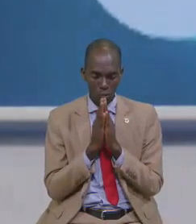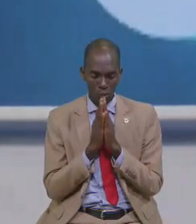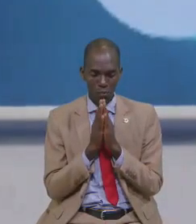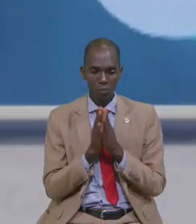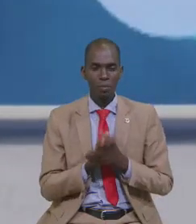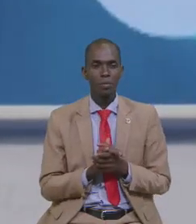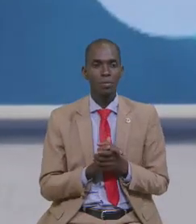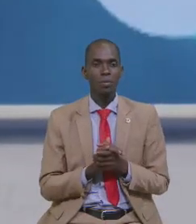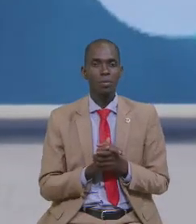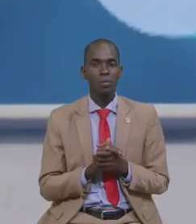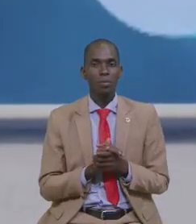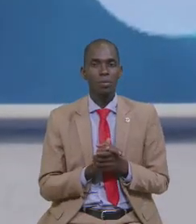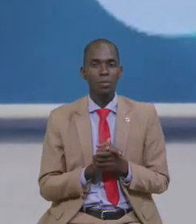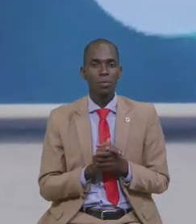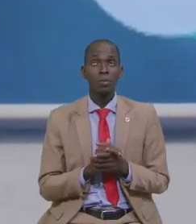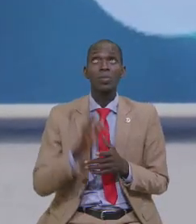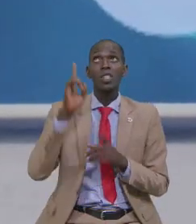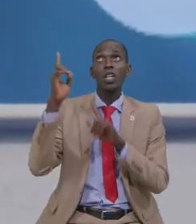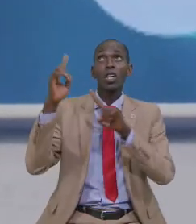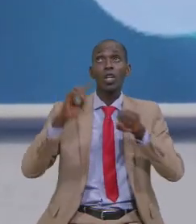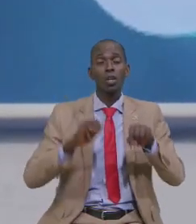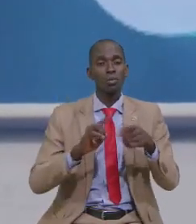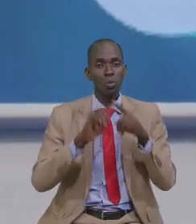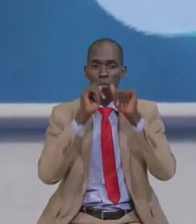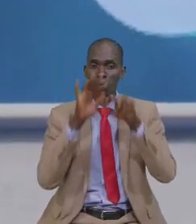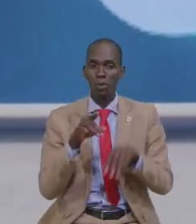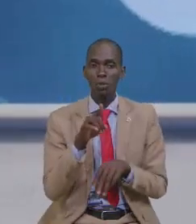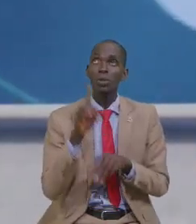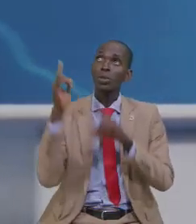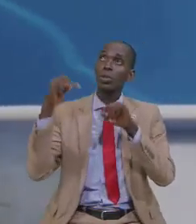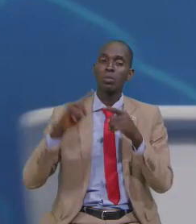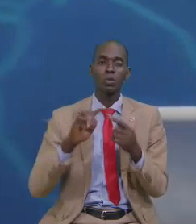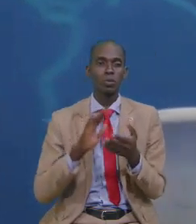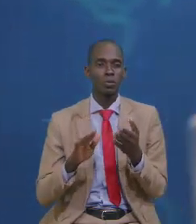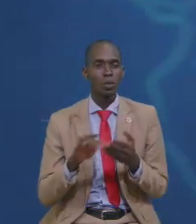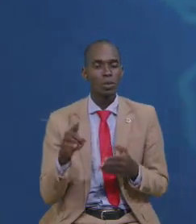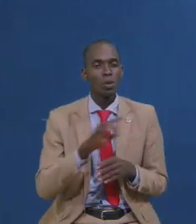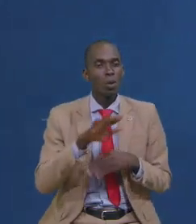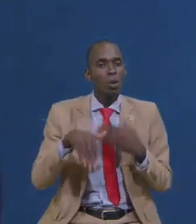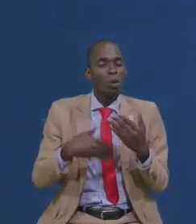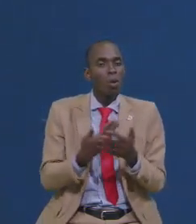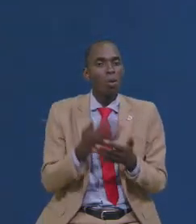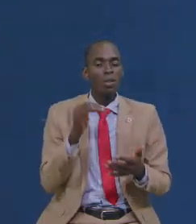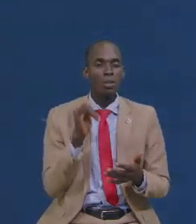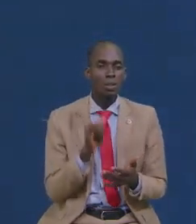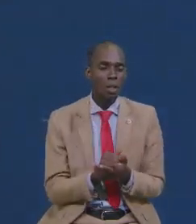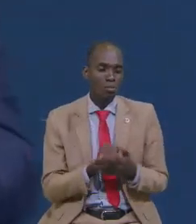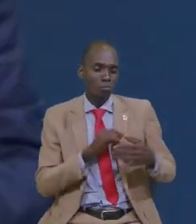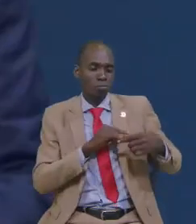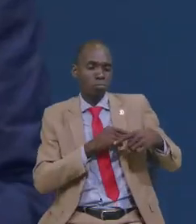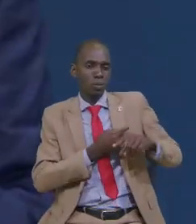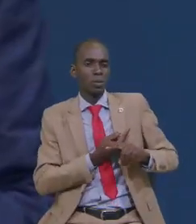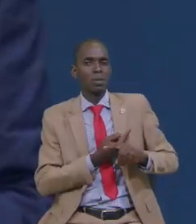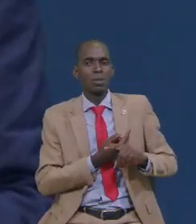closed. He comes to bless you. He comes to forgive you. All that guilt, why did I do that? Forgiveness